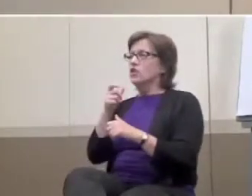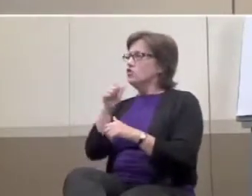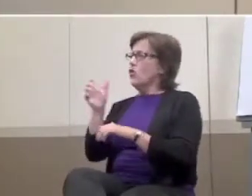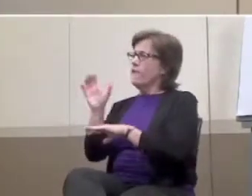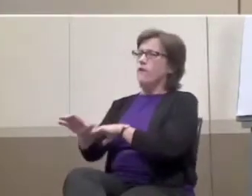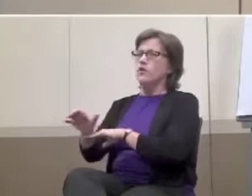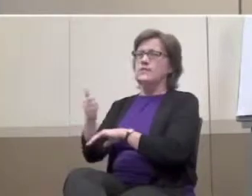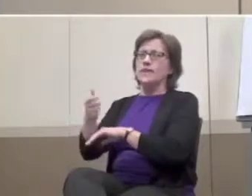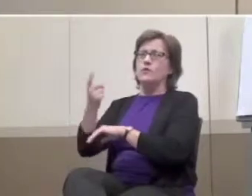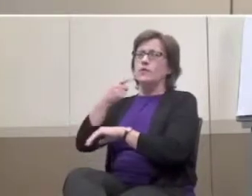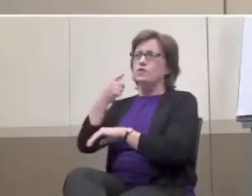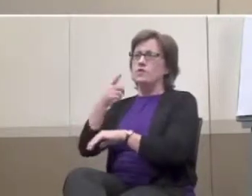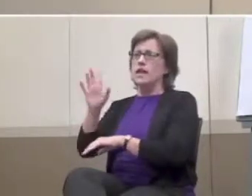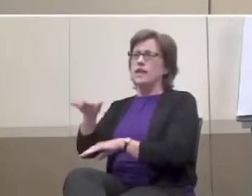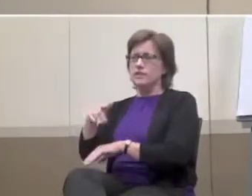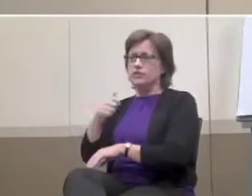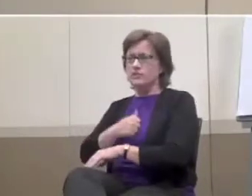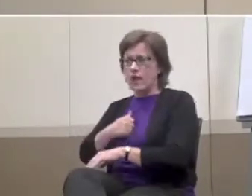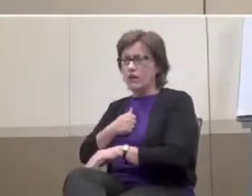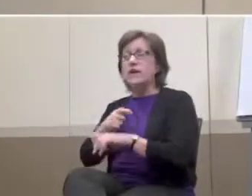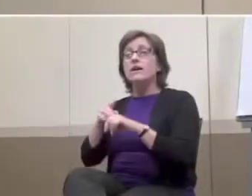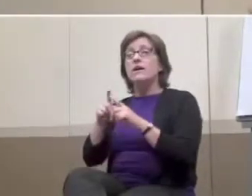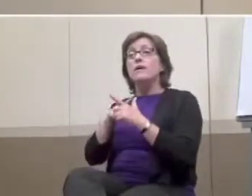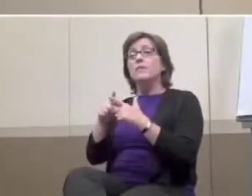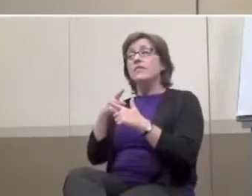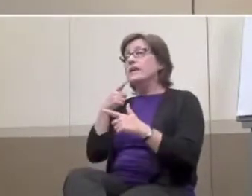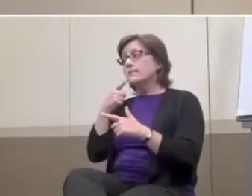to say I'm sorry. Then I'm saying,